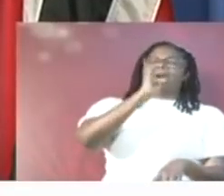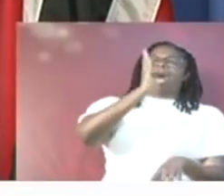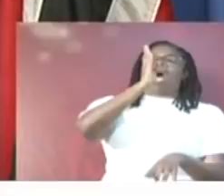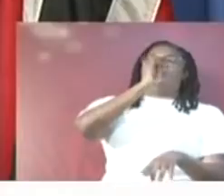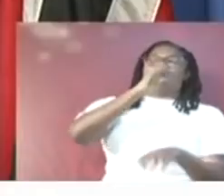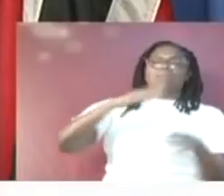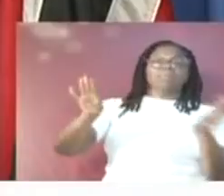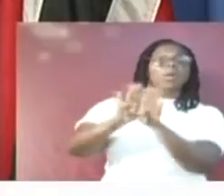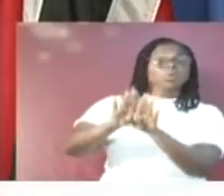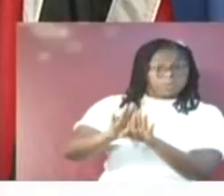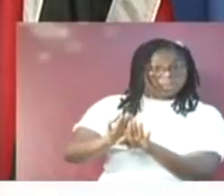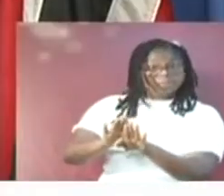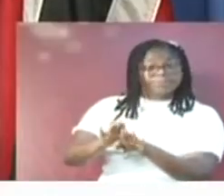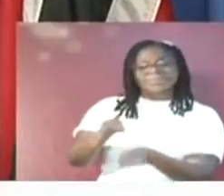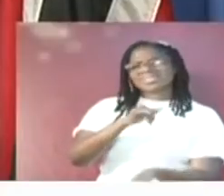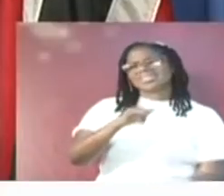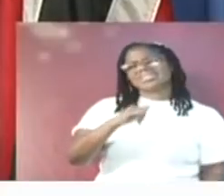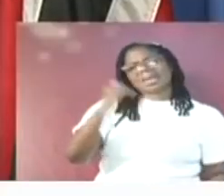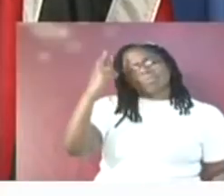I have no